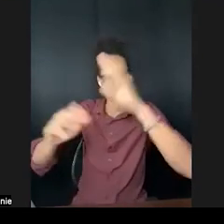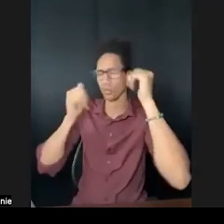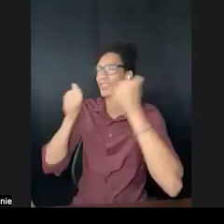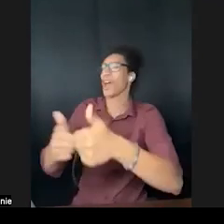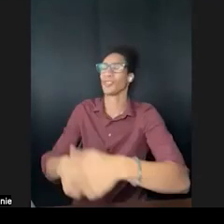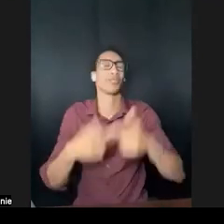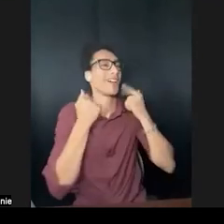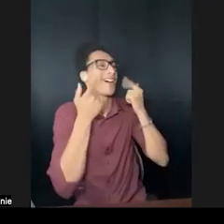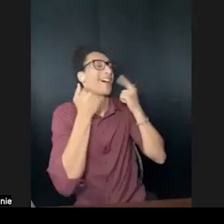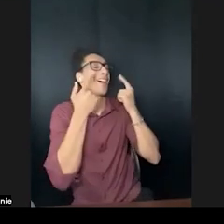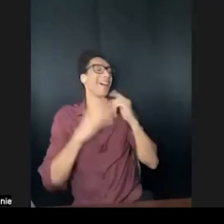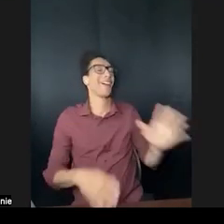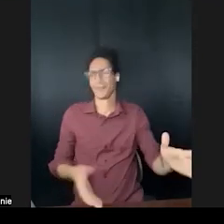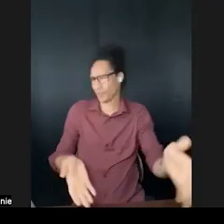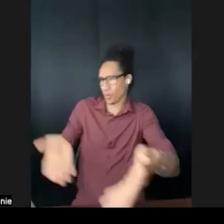If you could finish, Andrew.